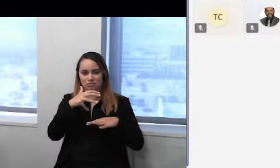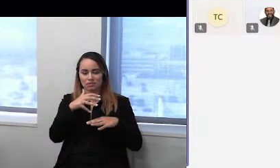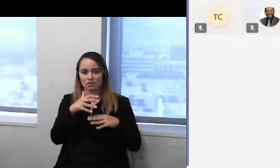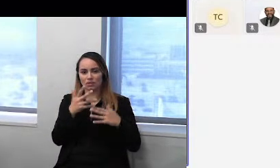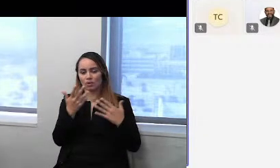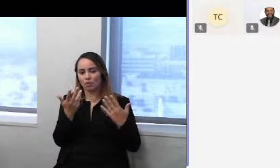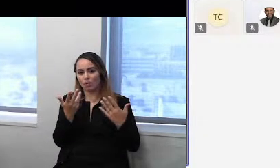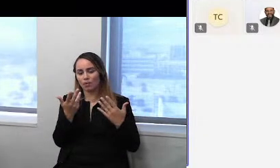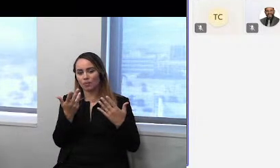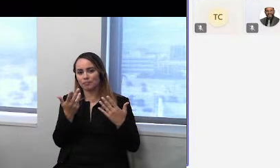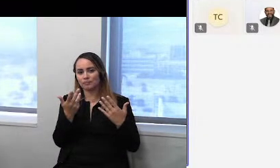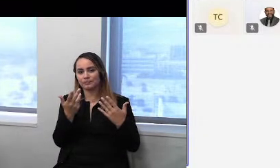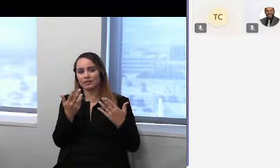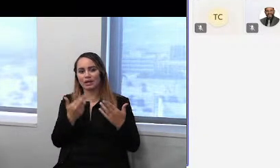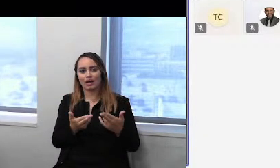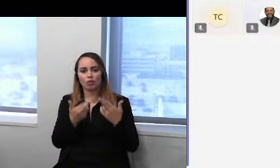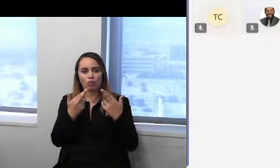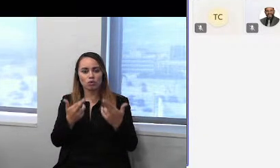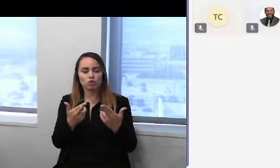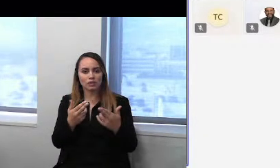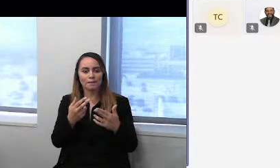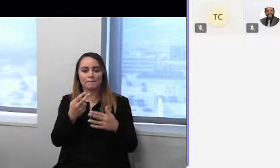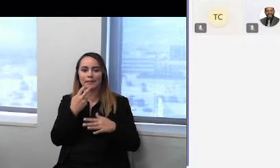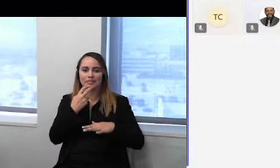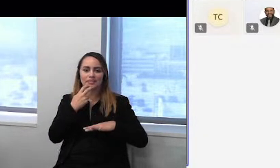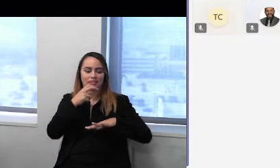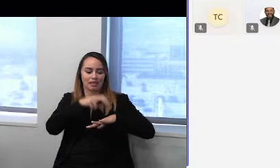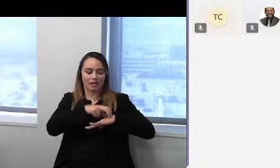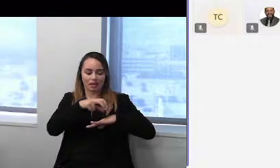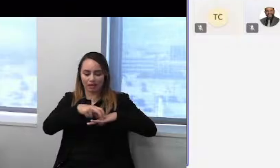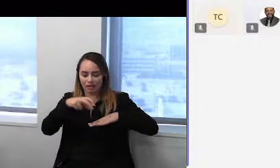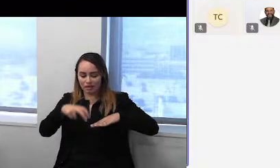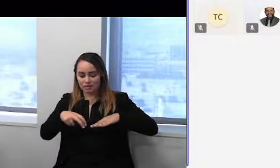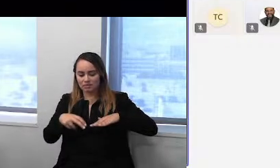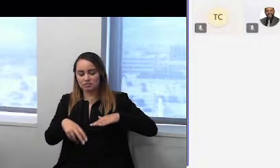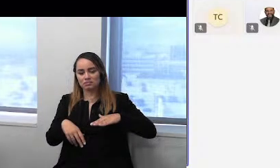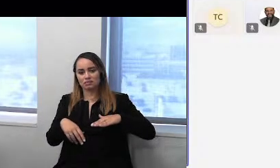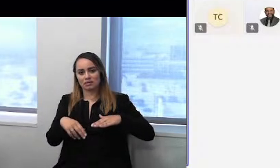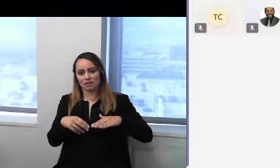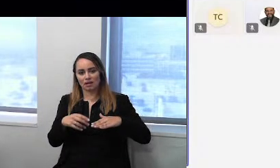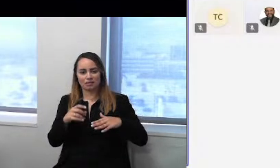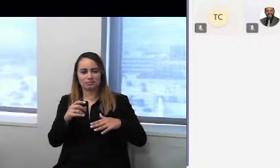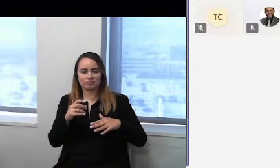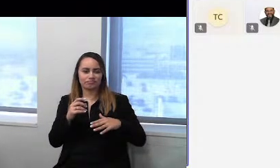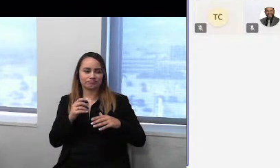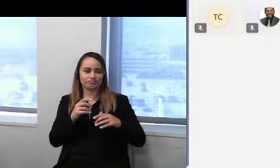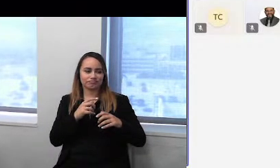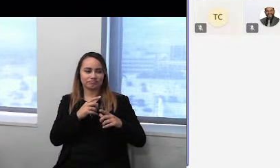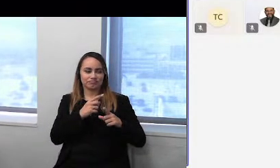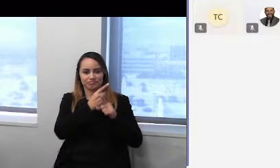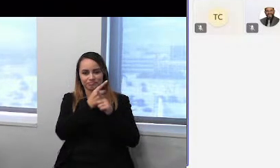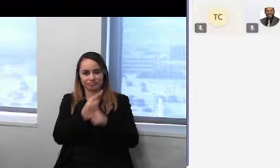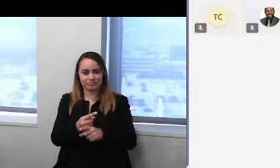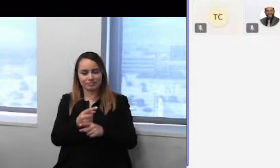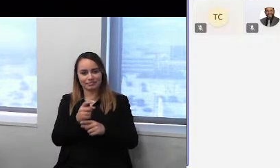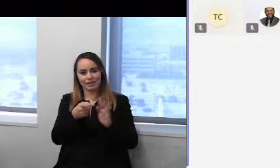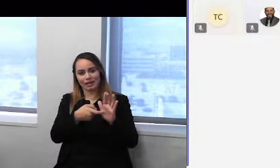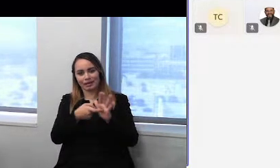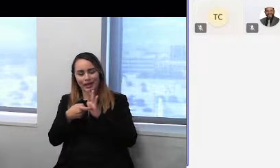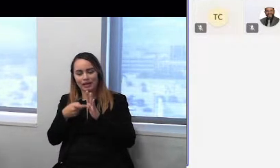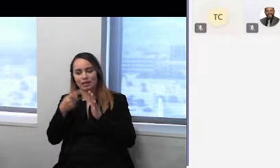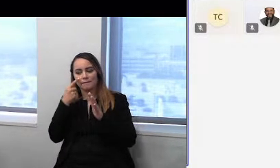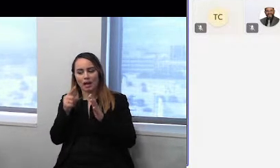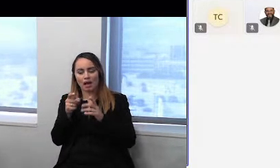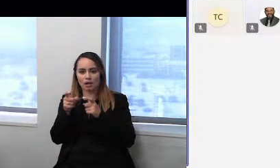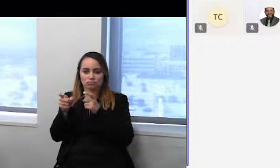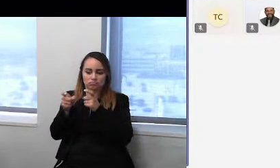battery resources that usually are required to control the ramps